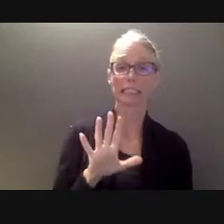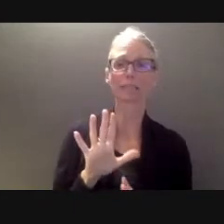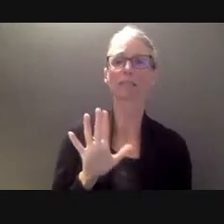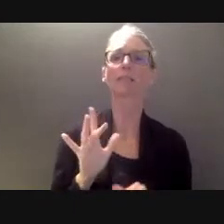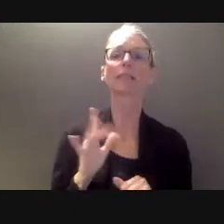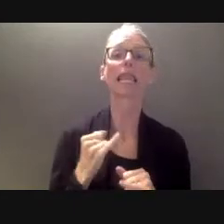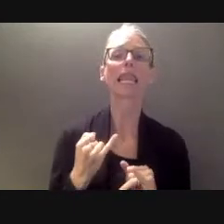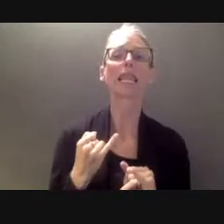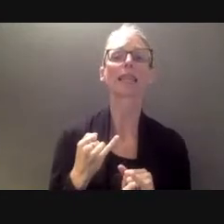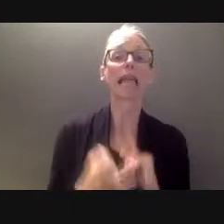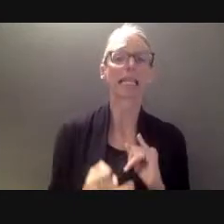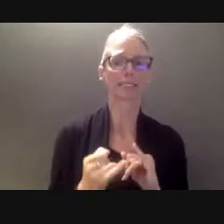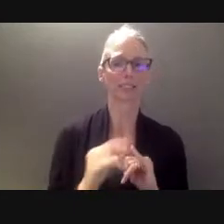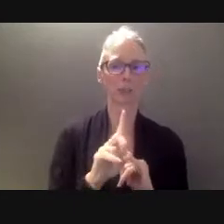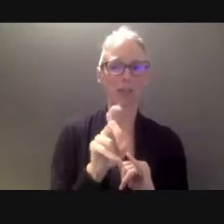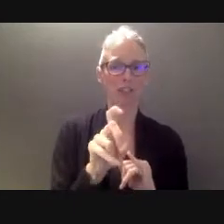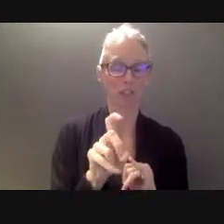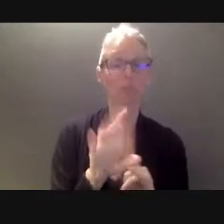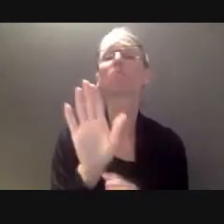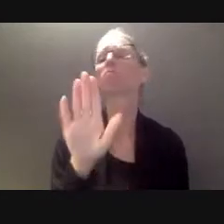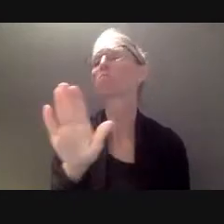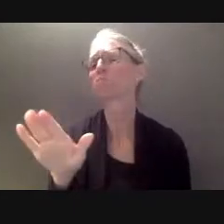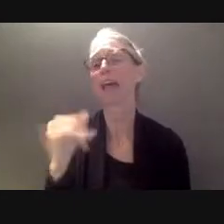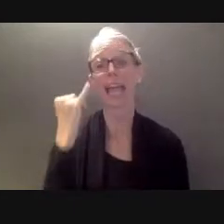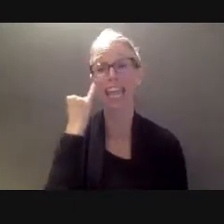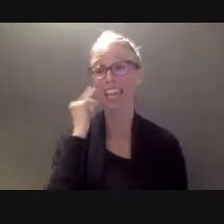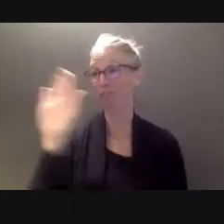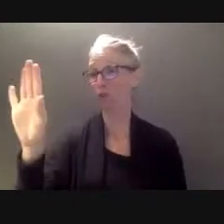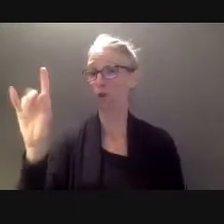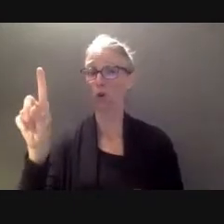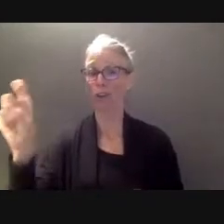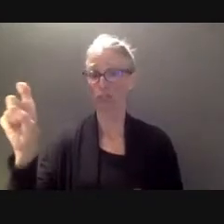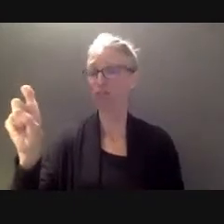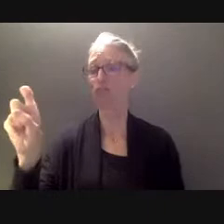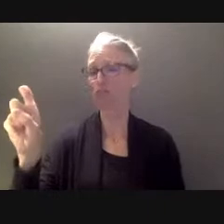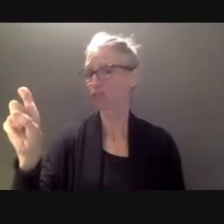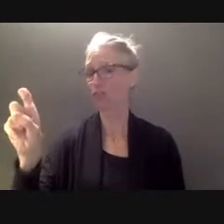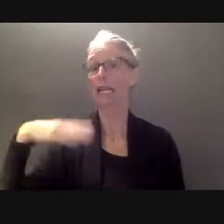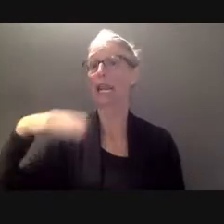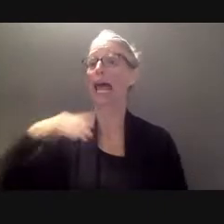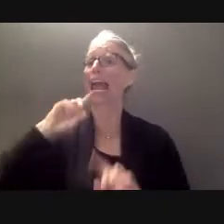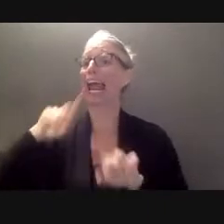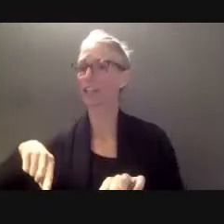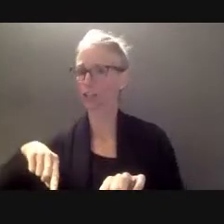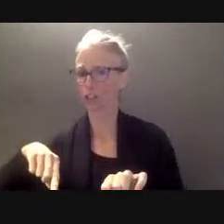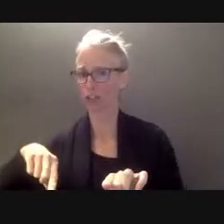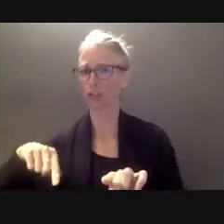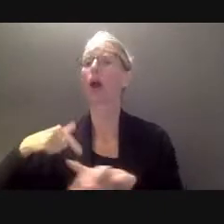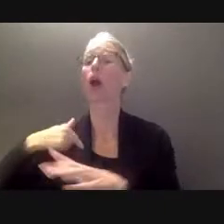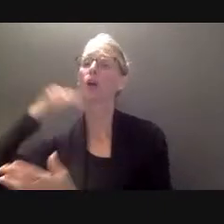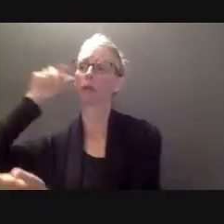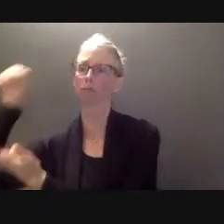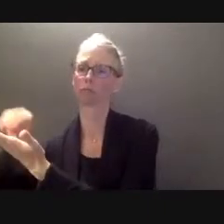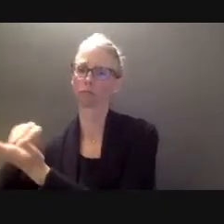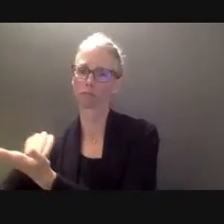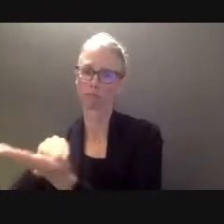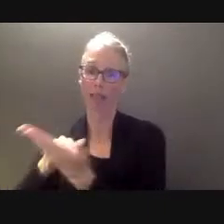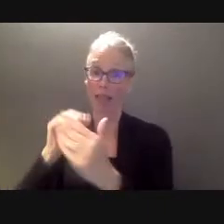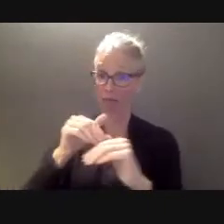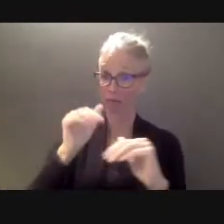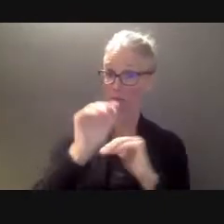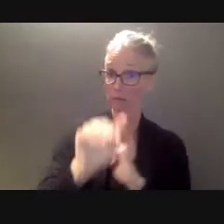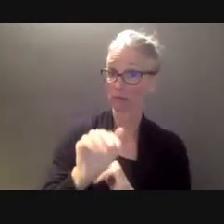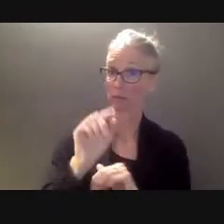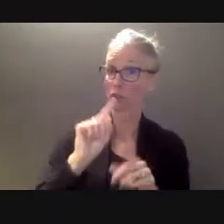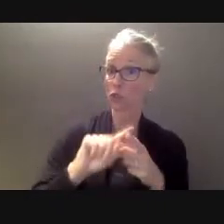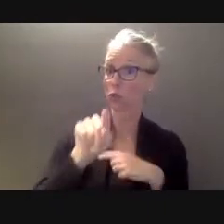question. Anything that we don't get to, we will collect all the questions and send them over to you to answer in writing if you